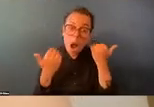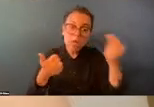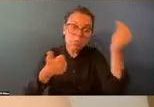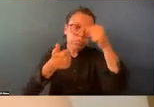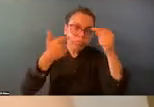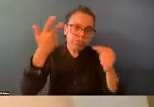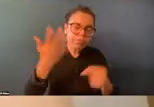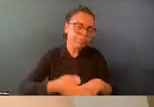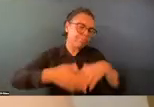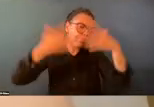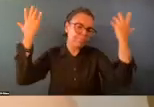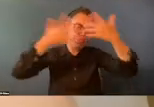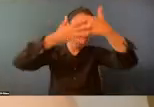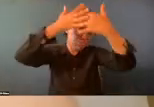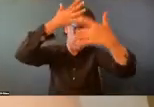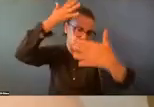course, the low salary.